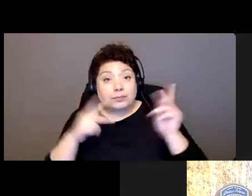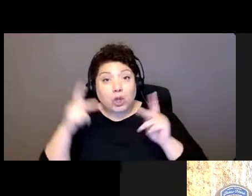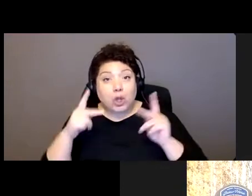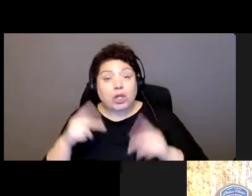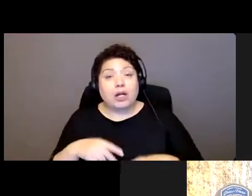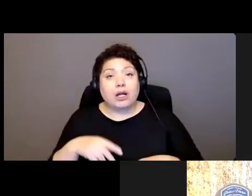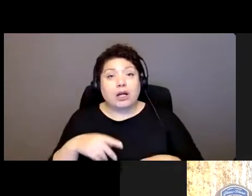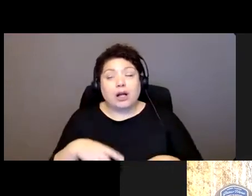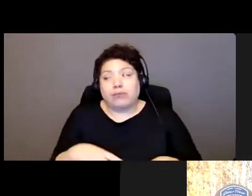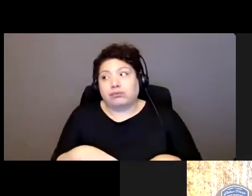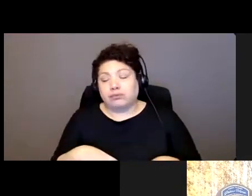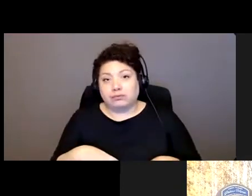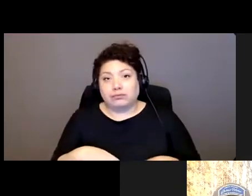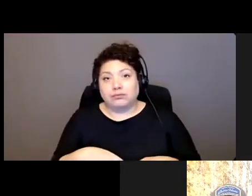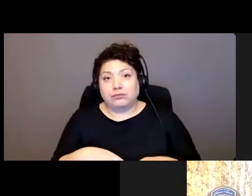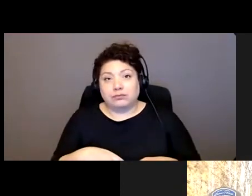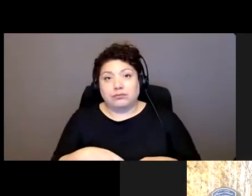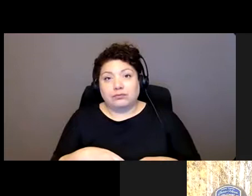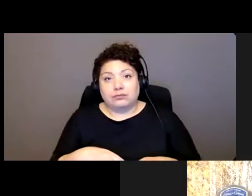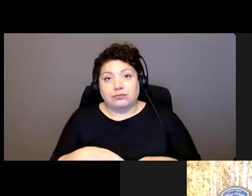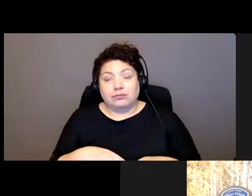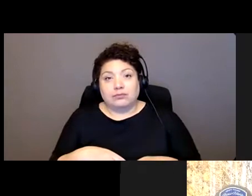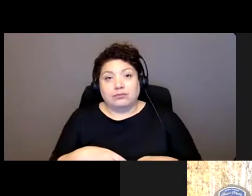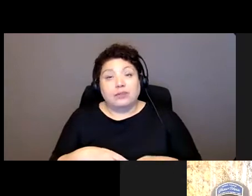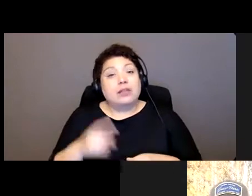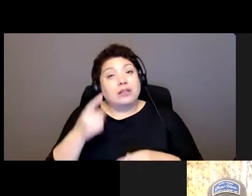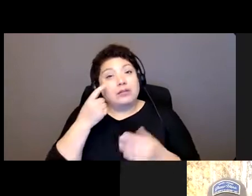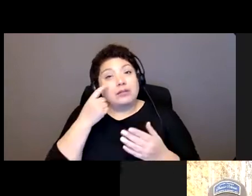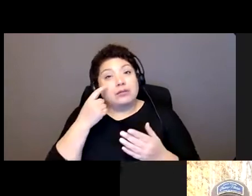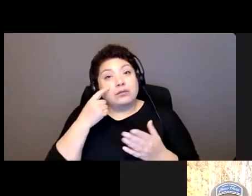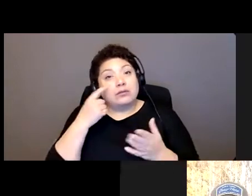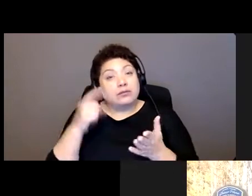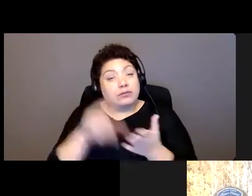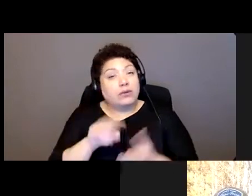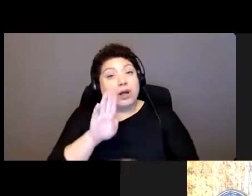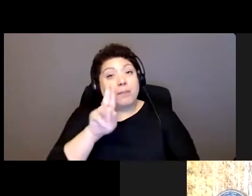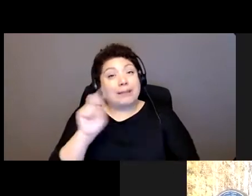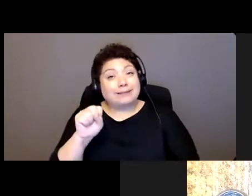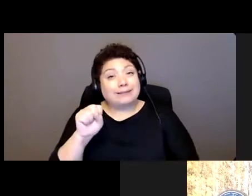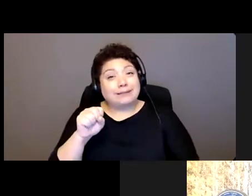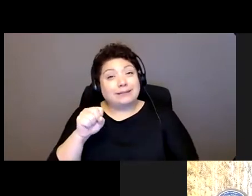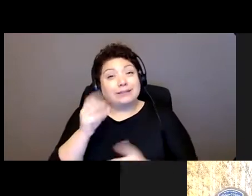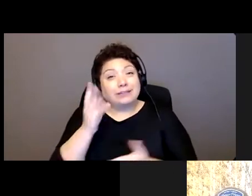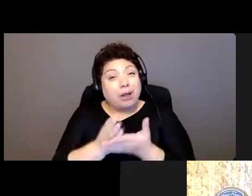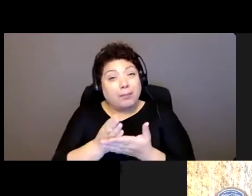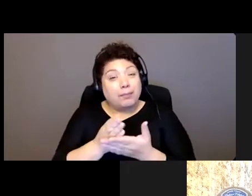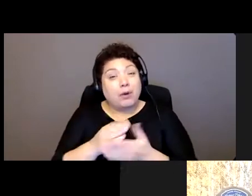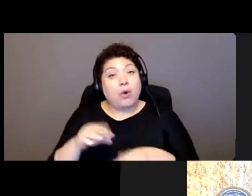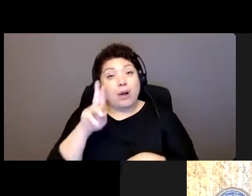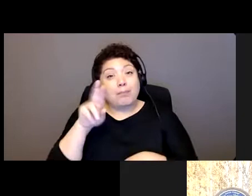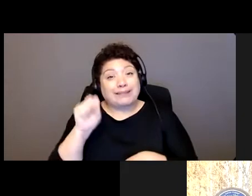not, and a lot of things I noticed, like in bus stops and bus shacks, that is where